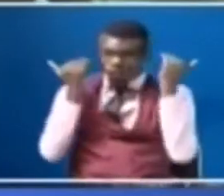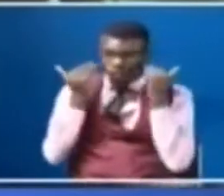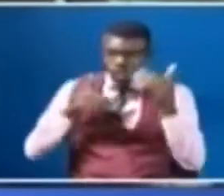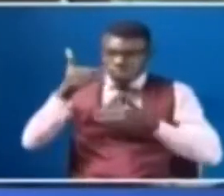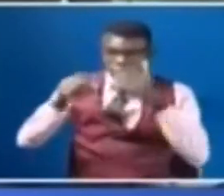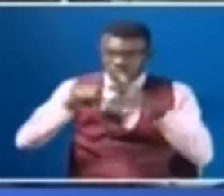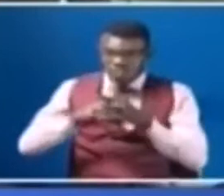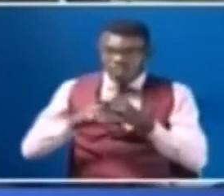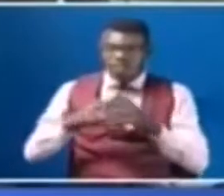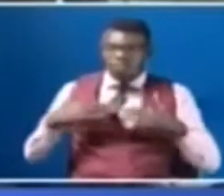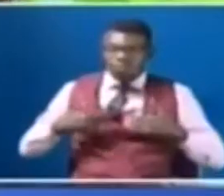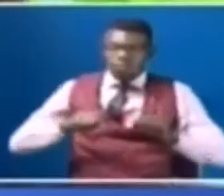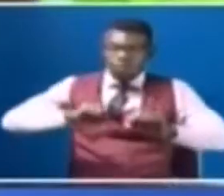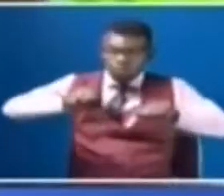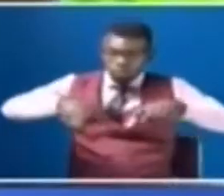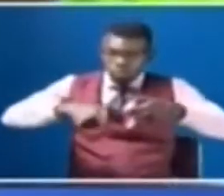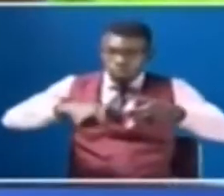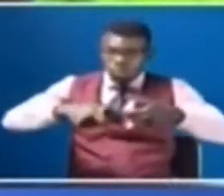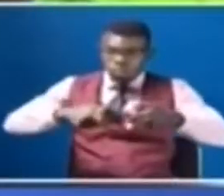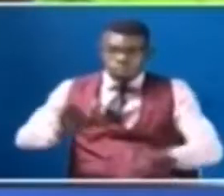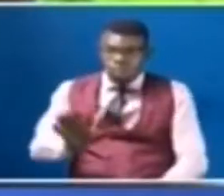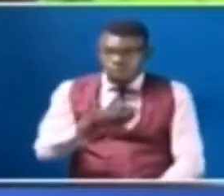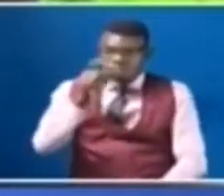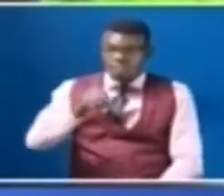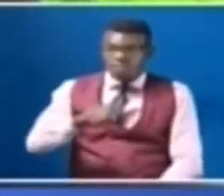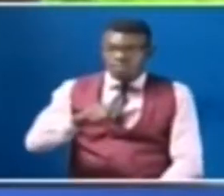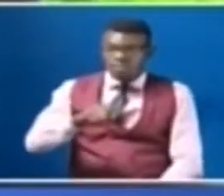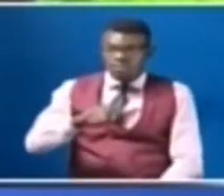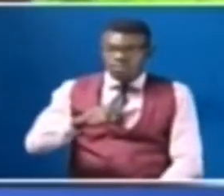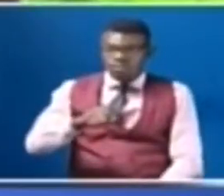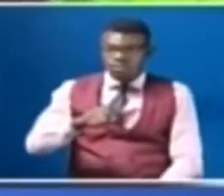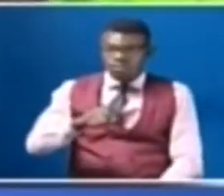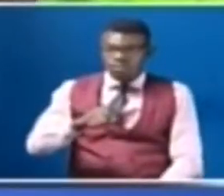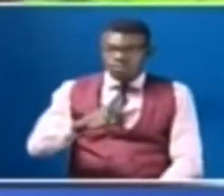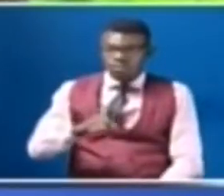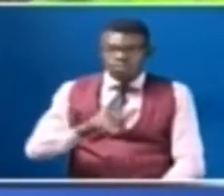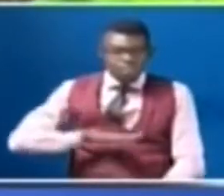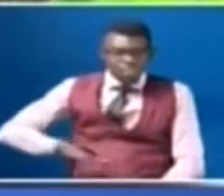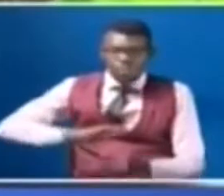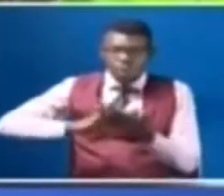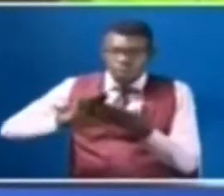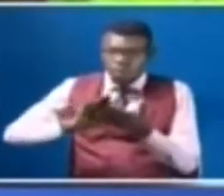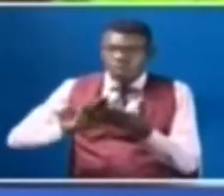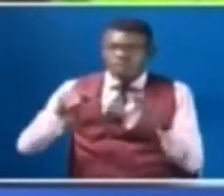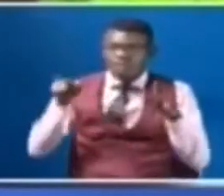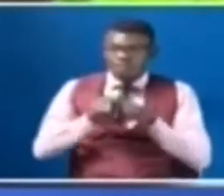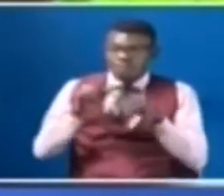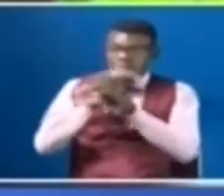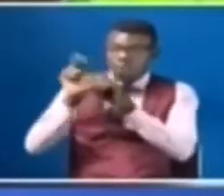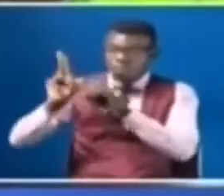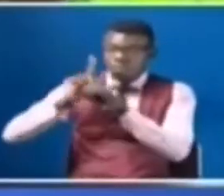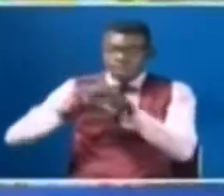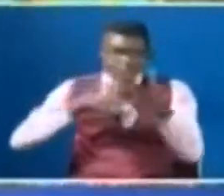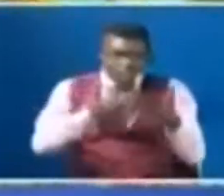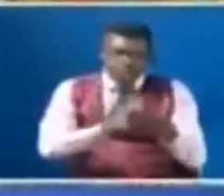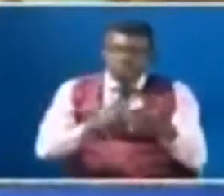is told to remove their shoes. Hapa ni mahali patakatifu. Wachawi hata kaja uhuru atavua viatu ndio akae